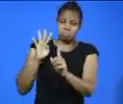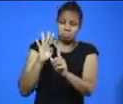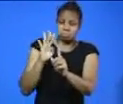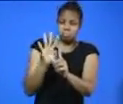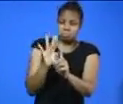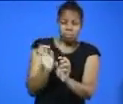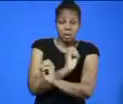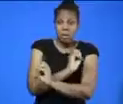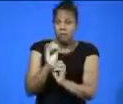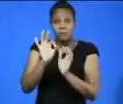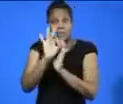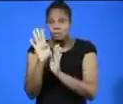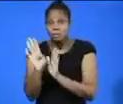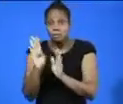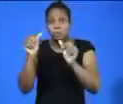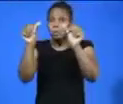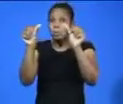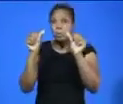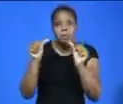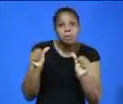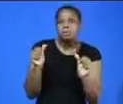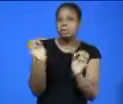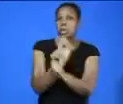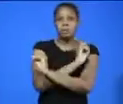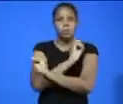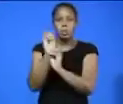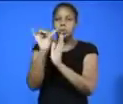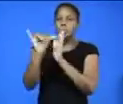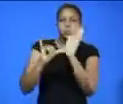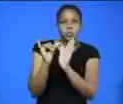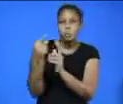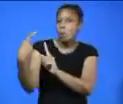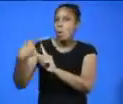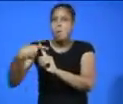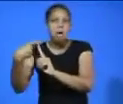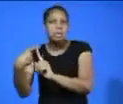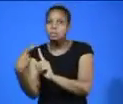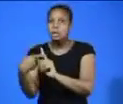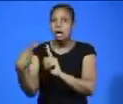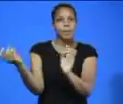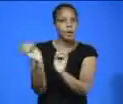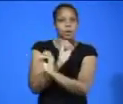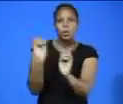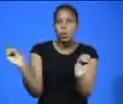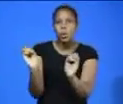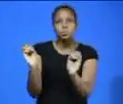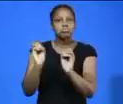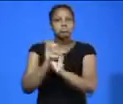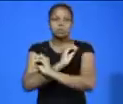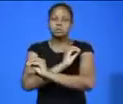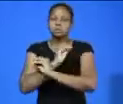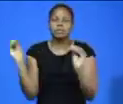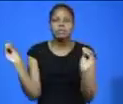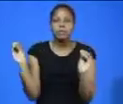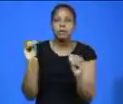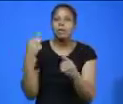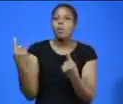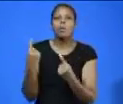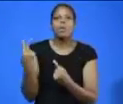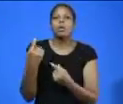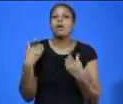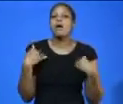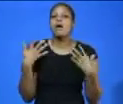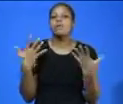no Facebook. He had no YouTube. He had no WhatsApp stuff. He had no flyer. All he had was just